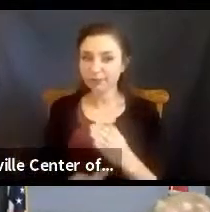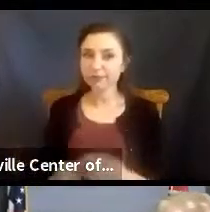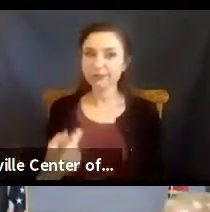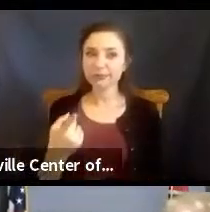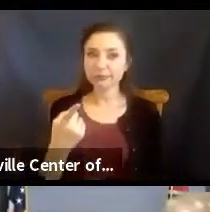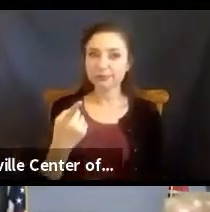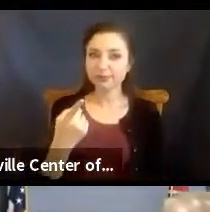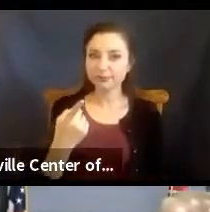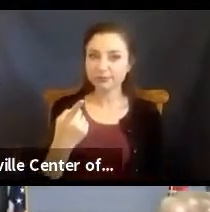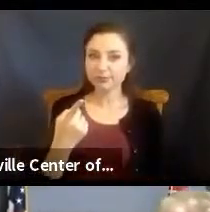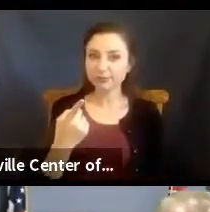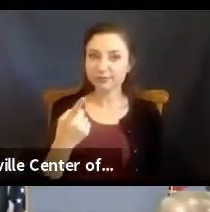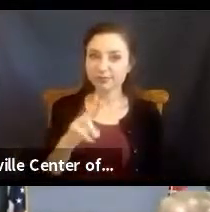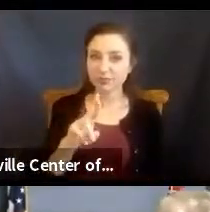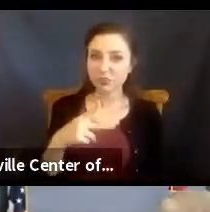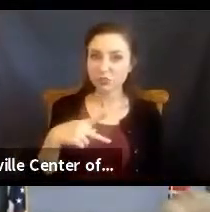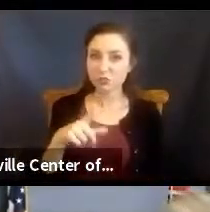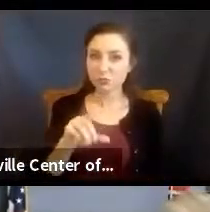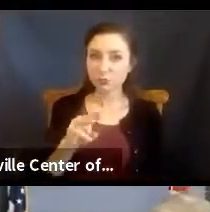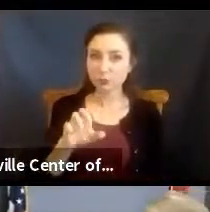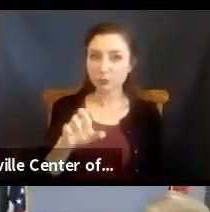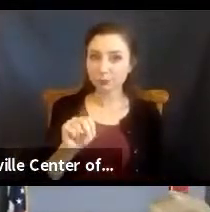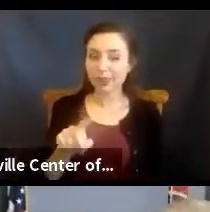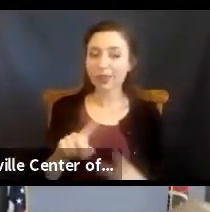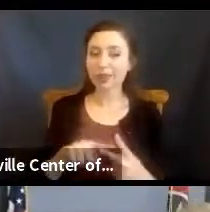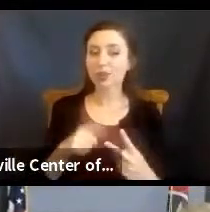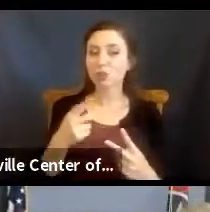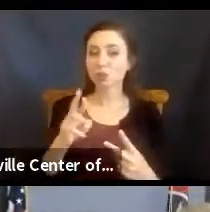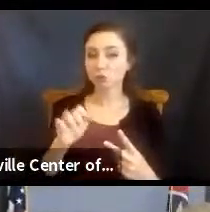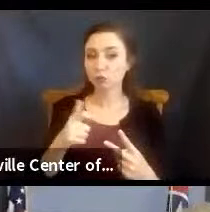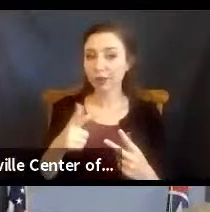Dr. Plowman, Dr. Gregg from UT,